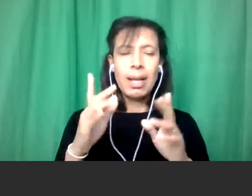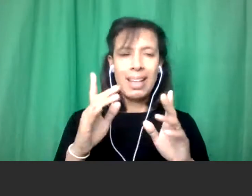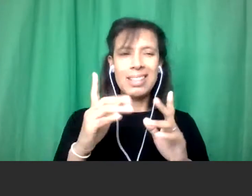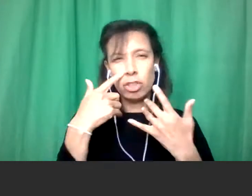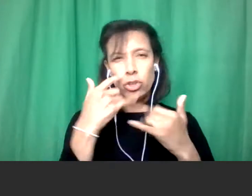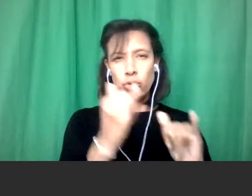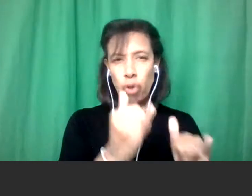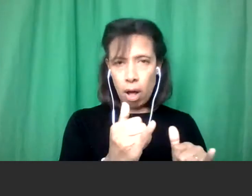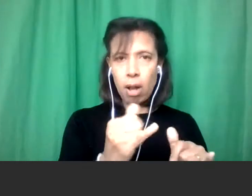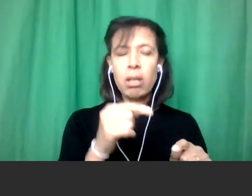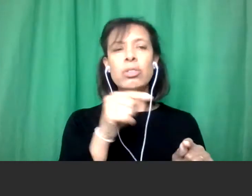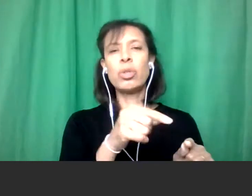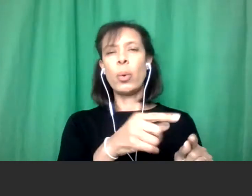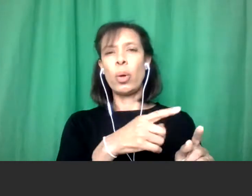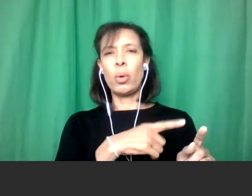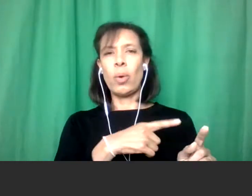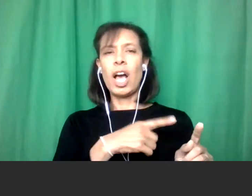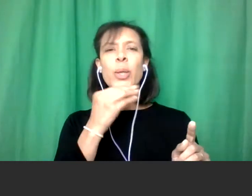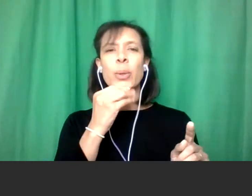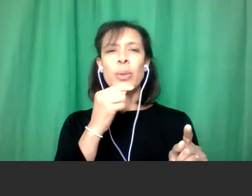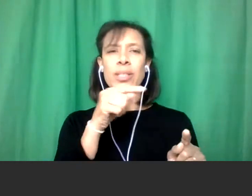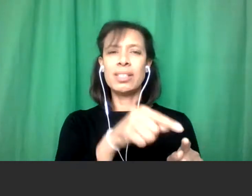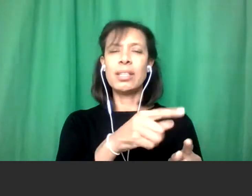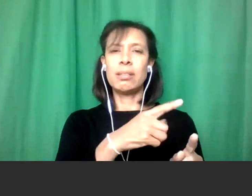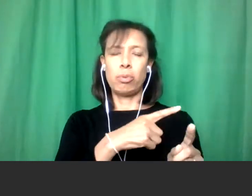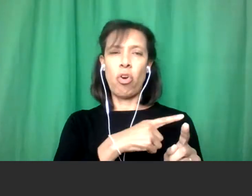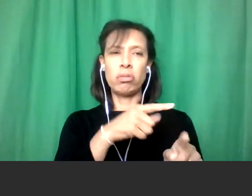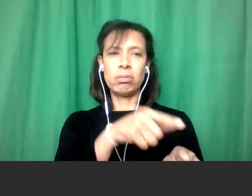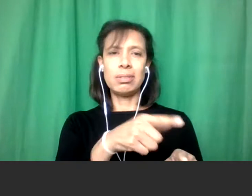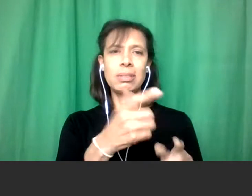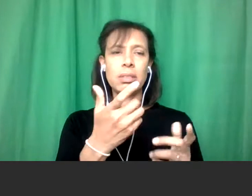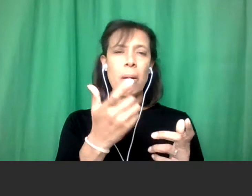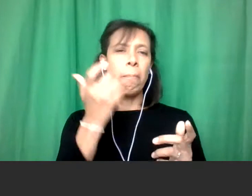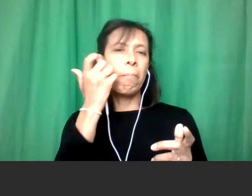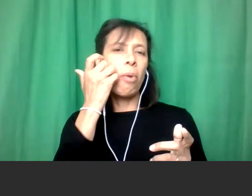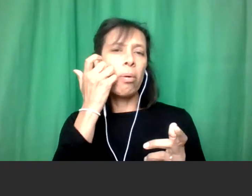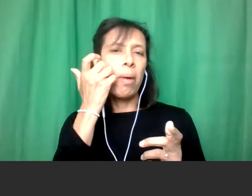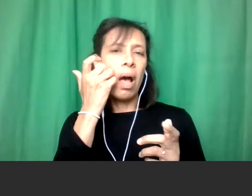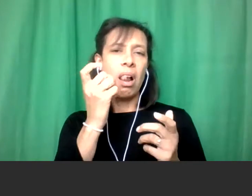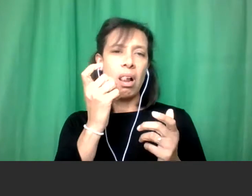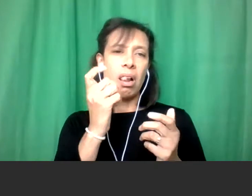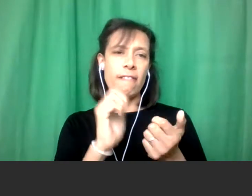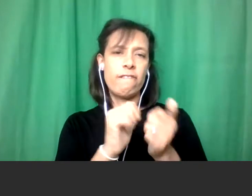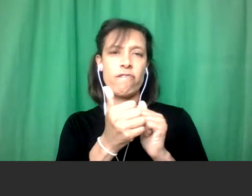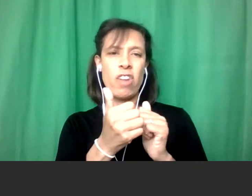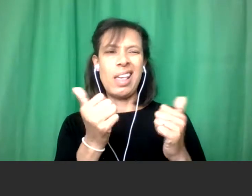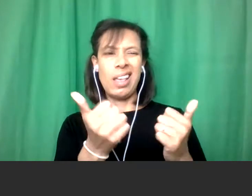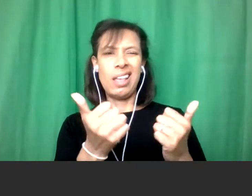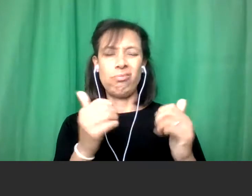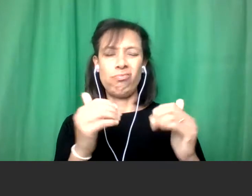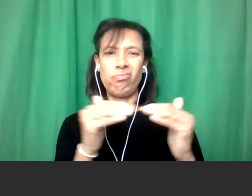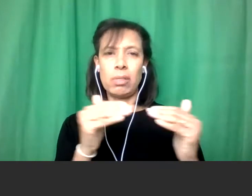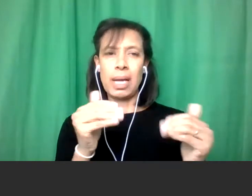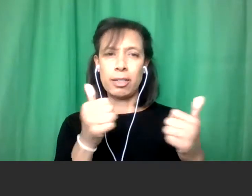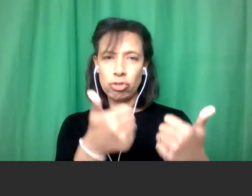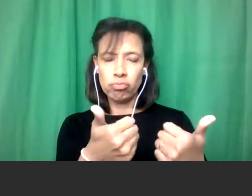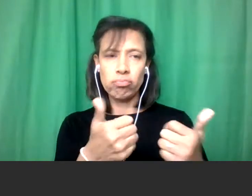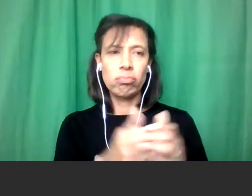Aula is that it's more mobile friendly. So we think that because we're all going to be